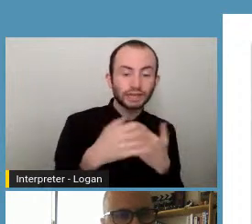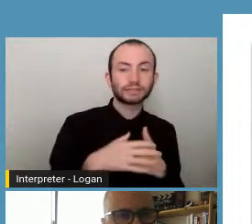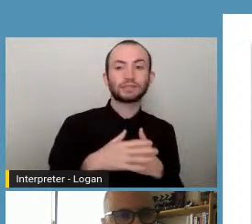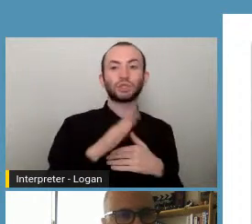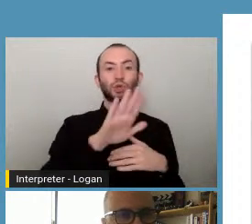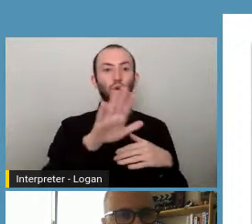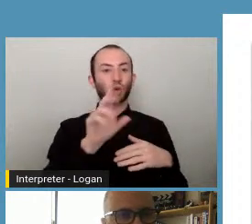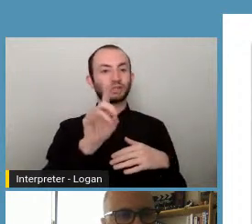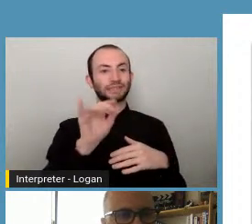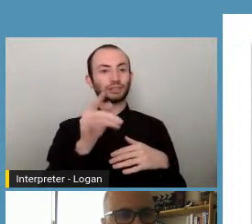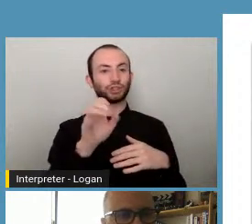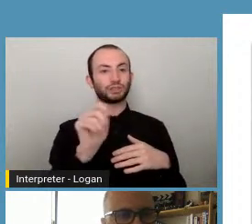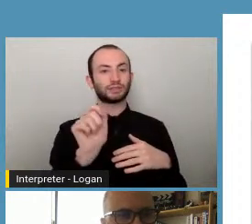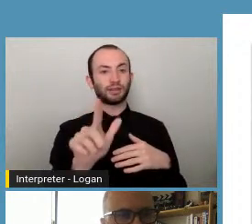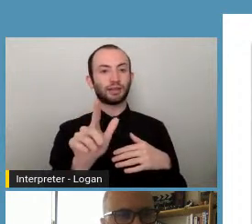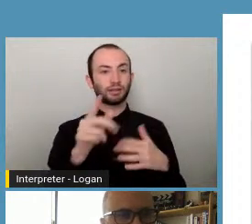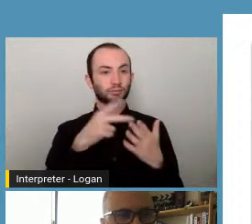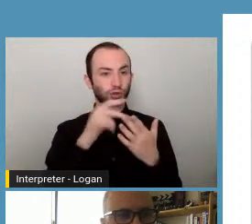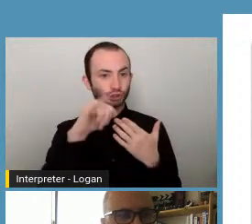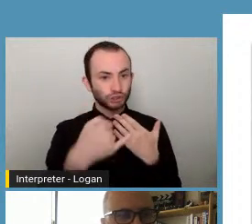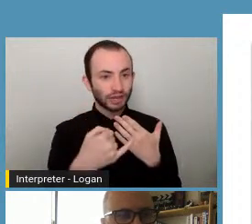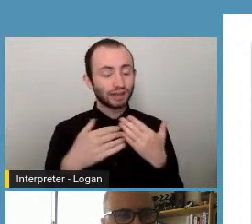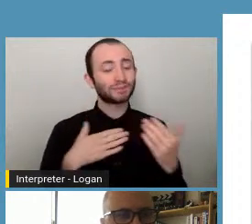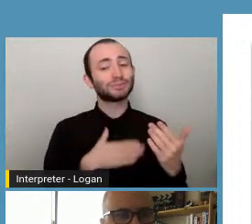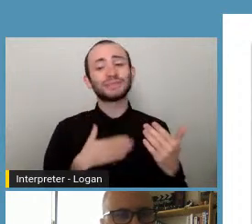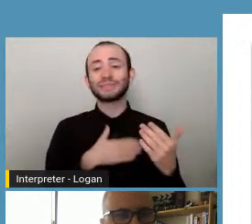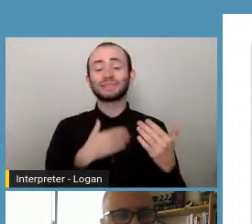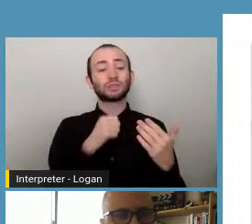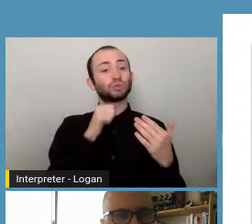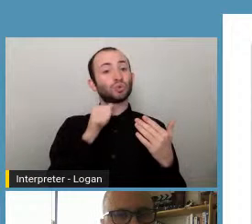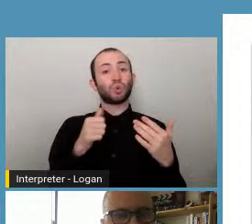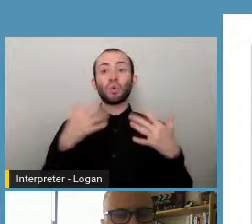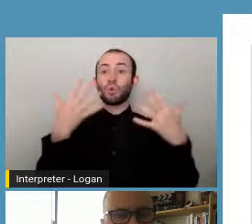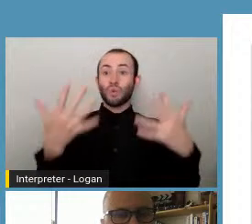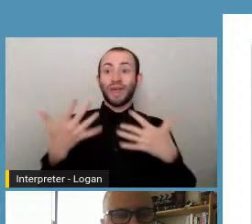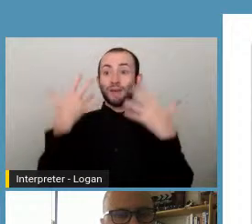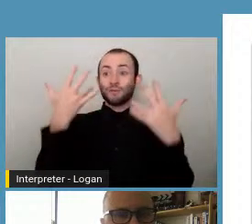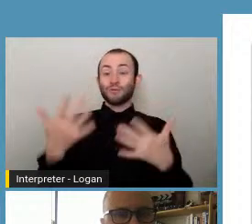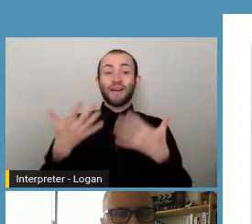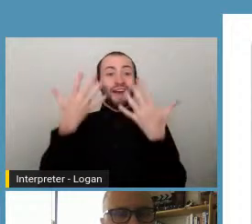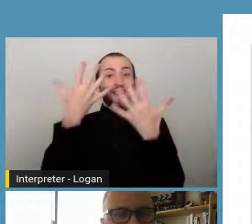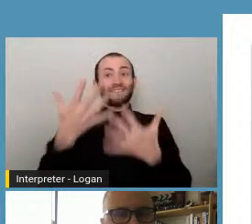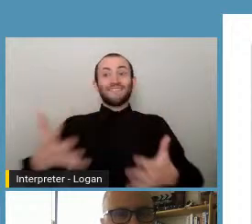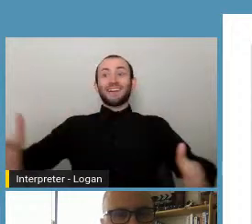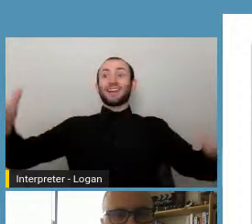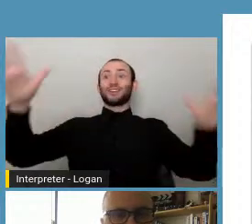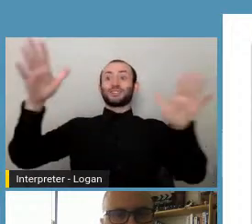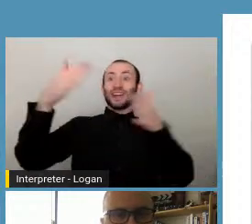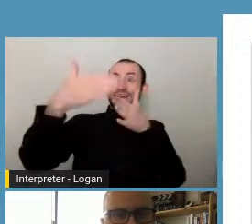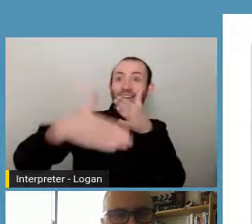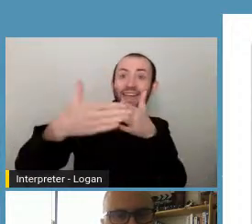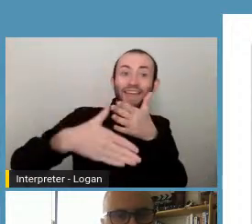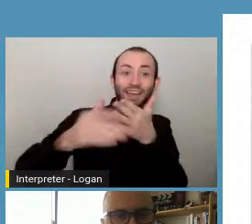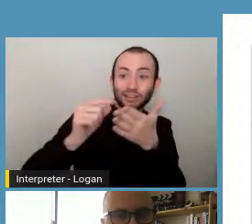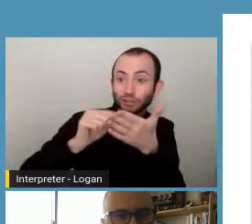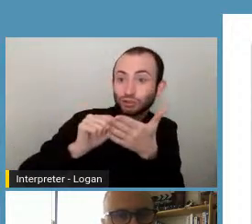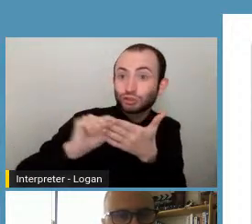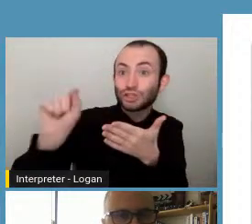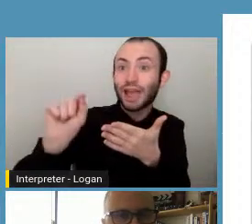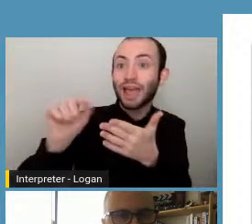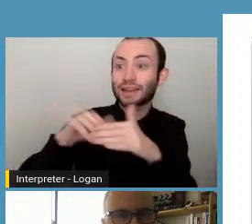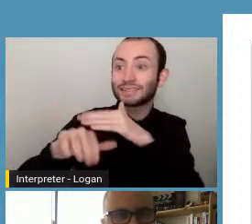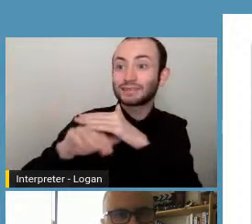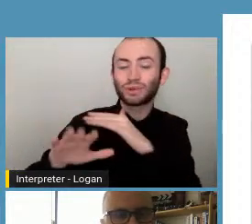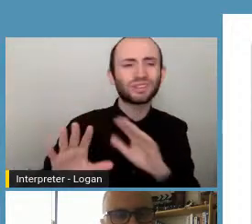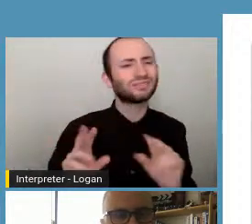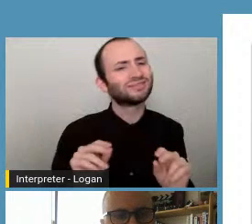producing documents, don't wait until the end to check the accessibility. Make sure that you're incorporating accessibility and inclusive design at the